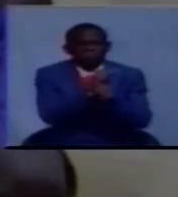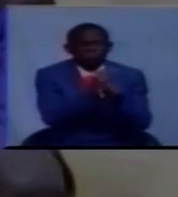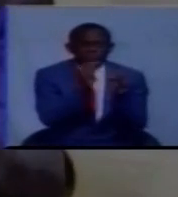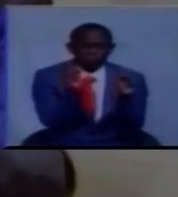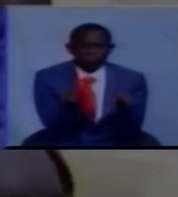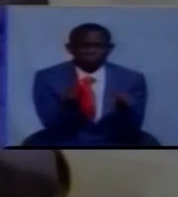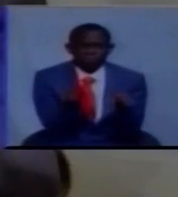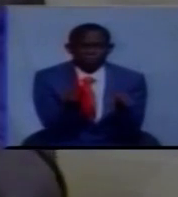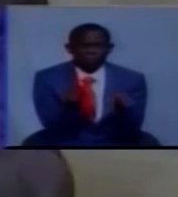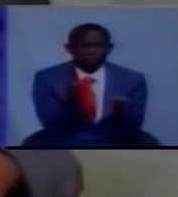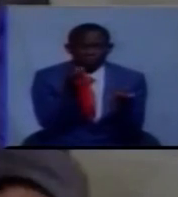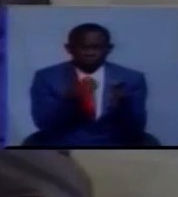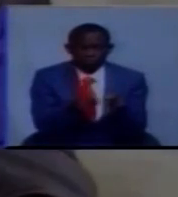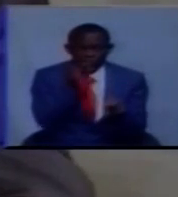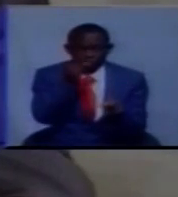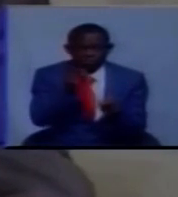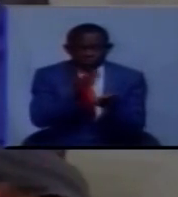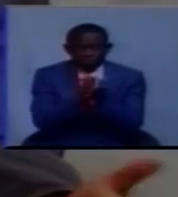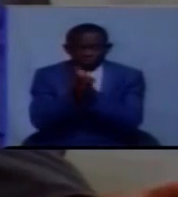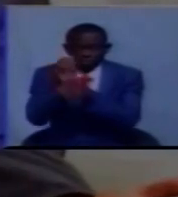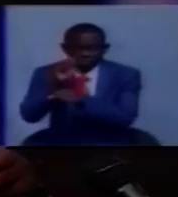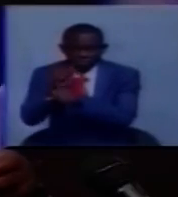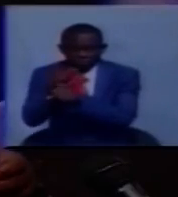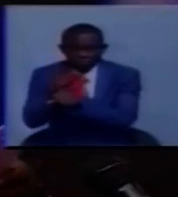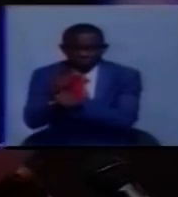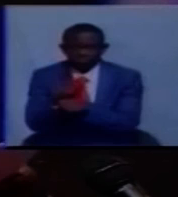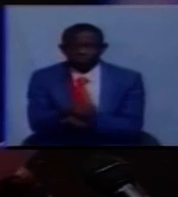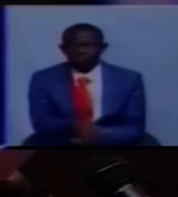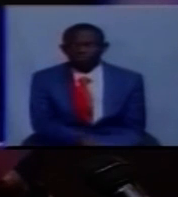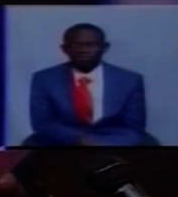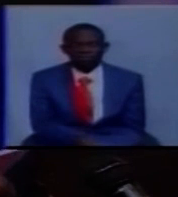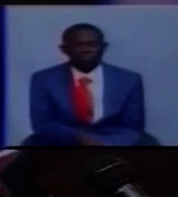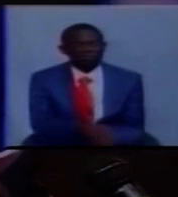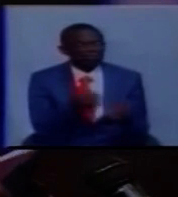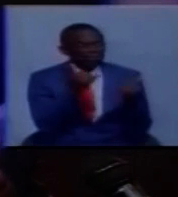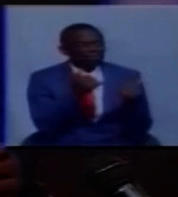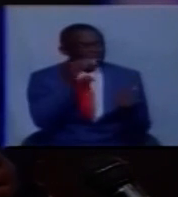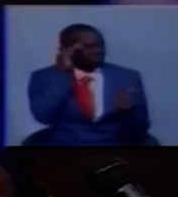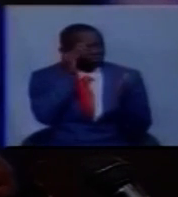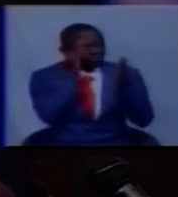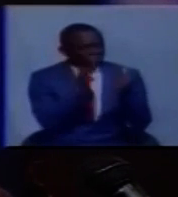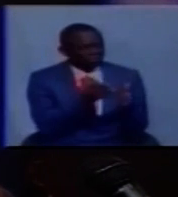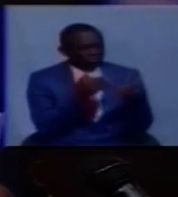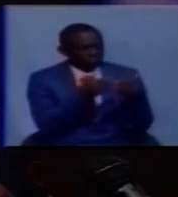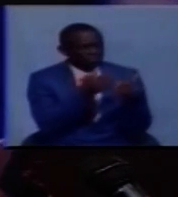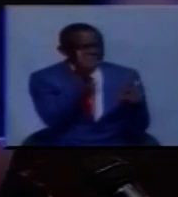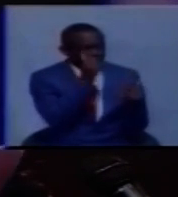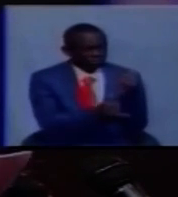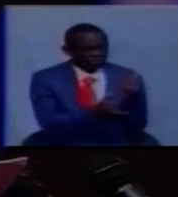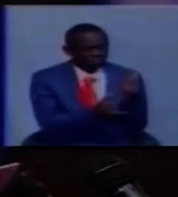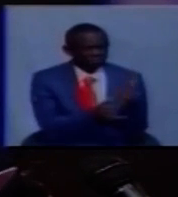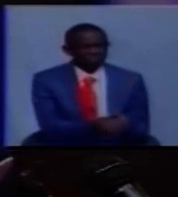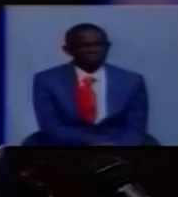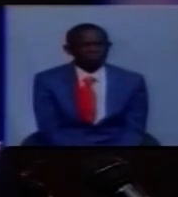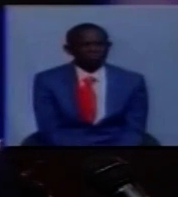assured of maintaining your job unless you mess up yourself. Finally, so Minister, as we wind up, I want you to look at one issue: proliferation